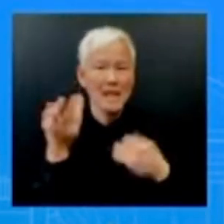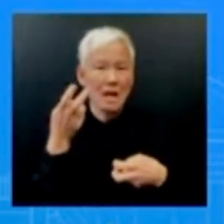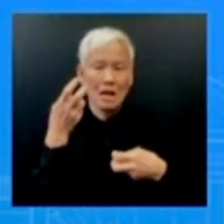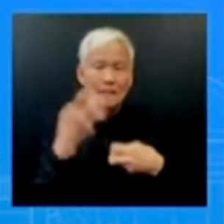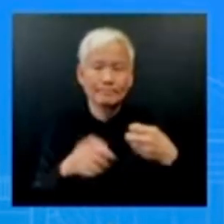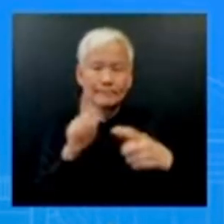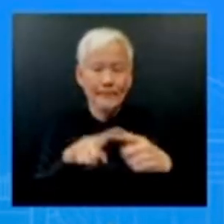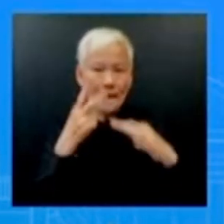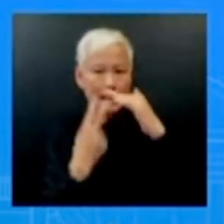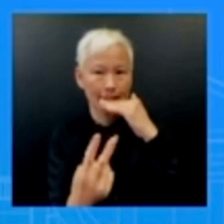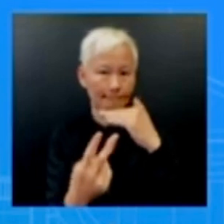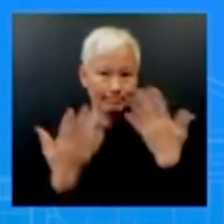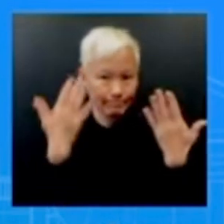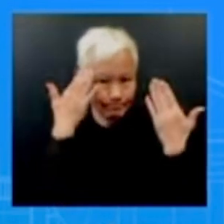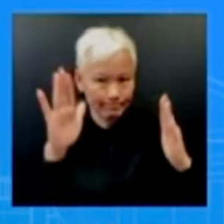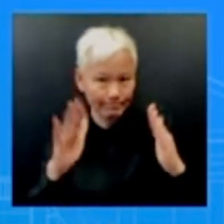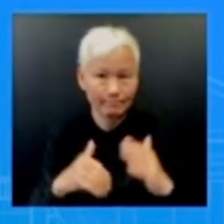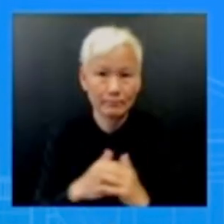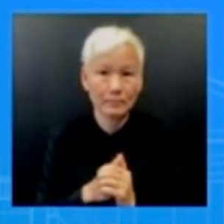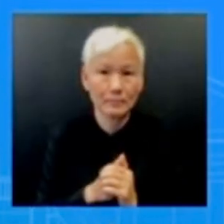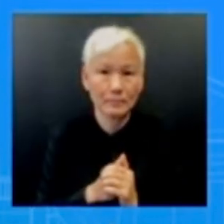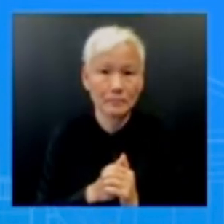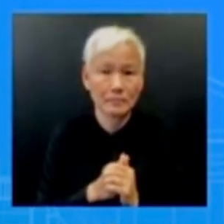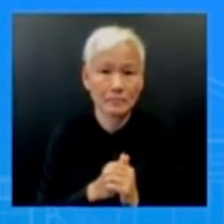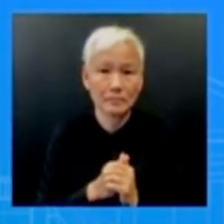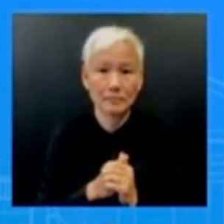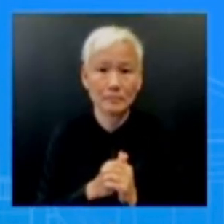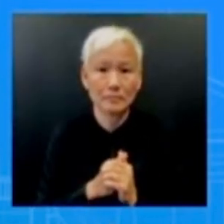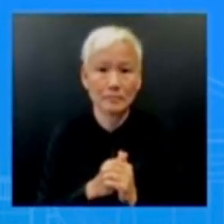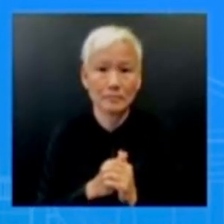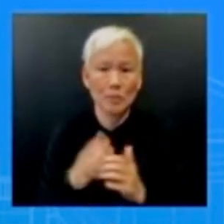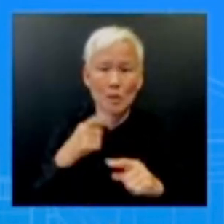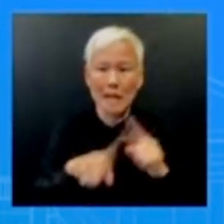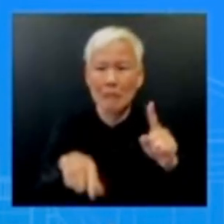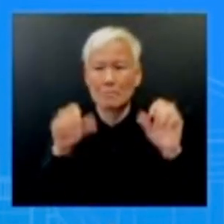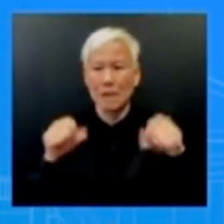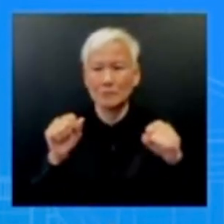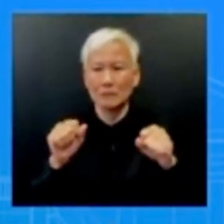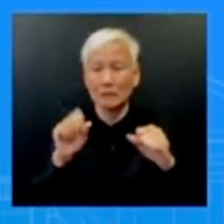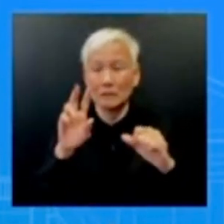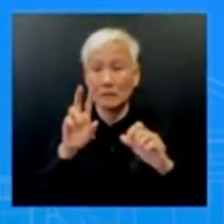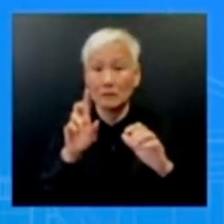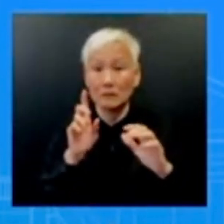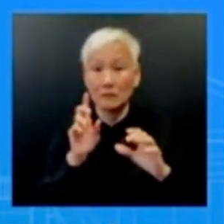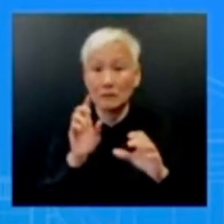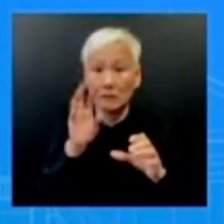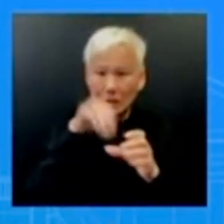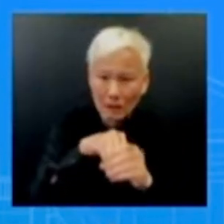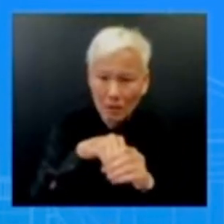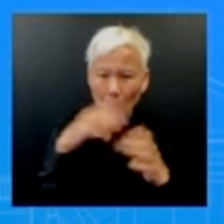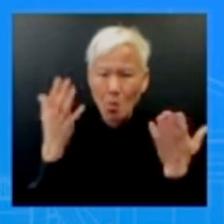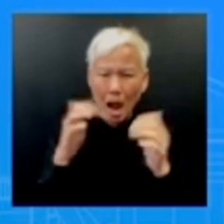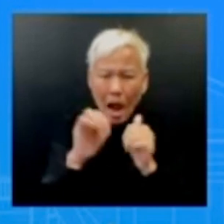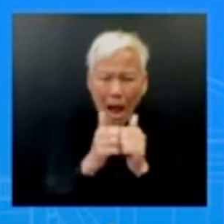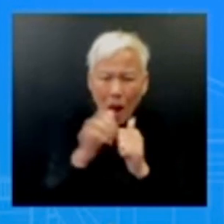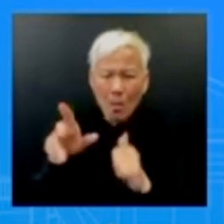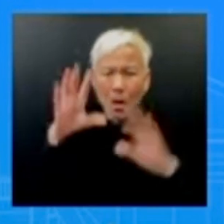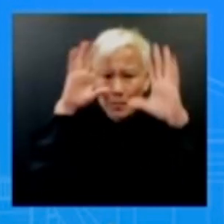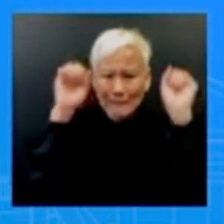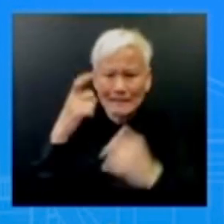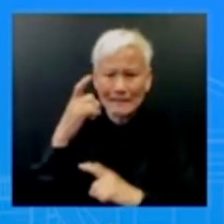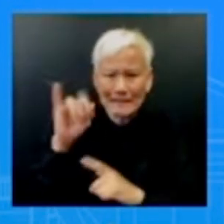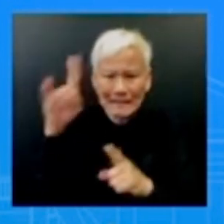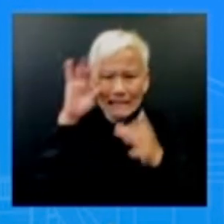It's hard, you know, I couldn't possibly get inside President Xi's decision-making to see, you know, what he's thinking.